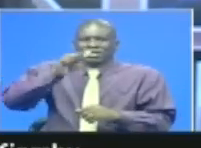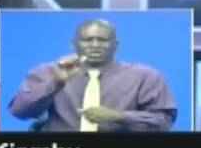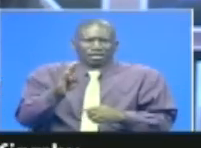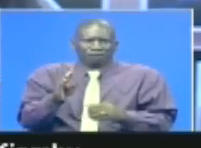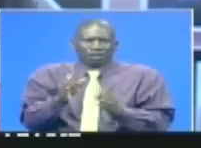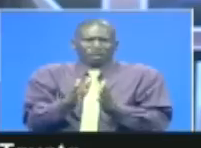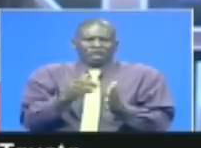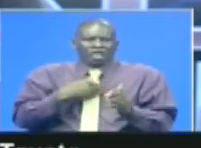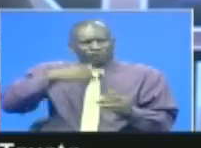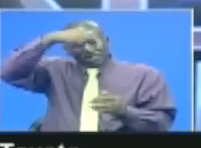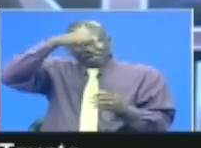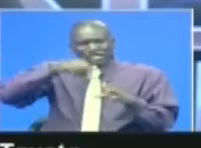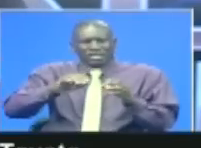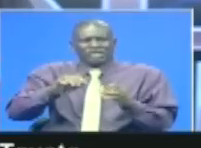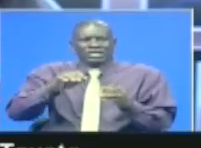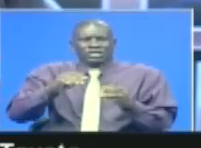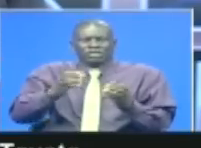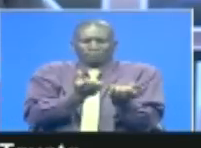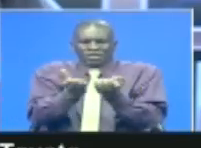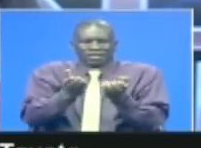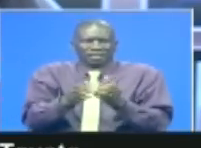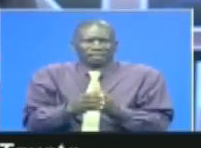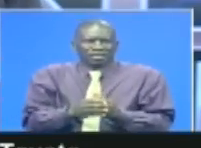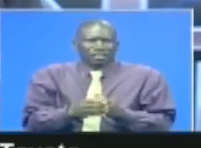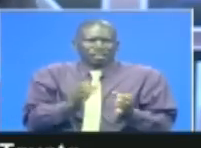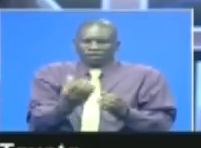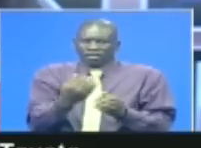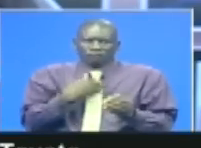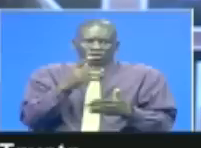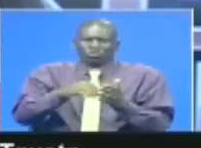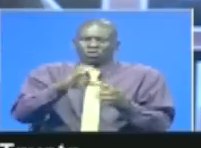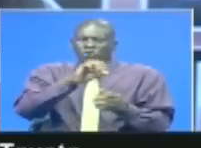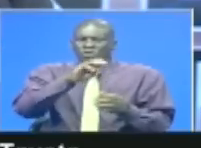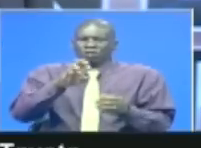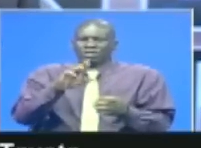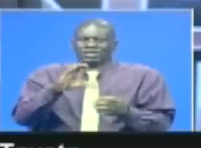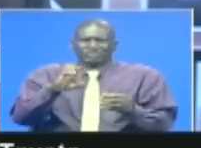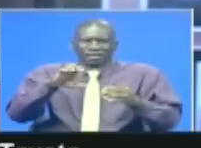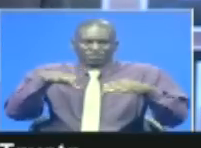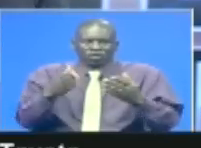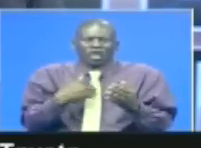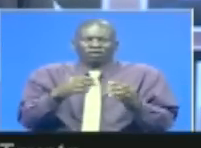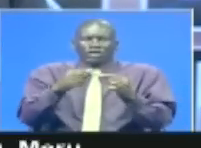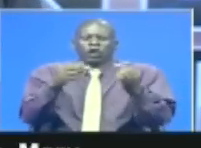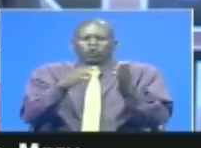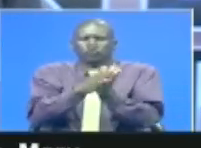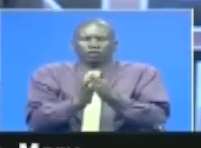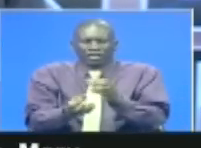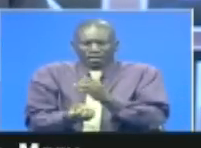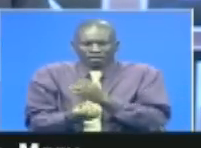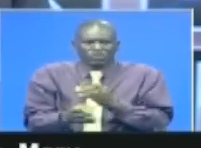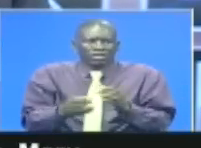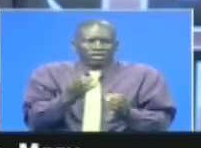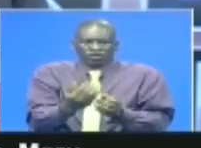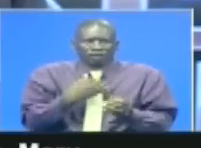I have a degree in Bachelor's of Commerce. If you ask me what commerce is all about, I'll have a long story to tell. If you ask me